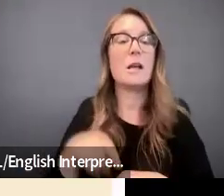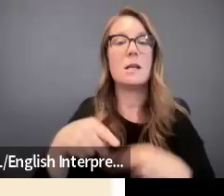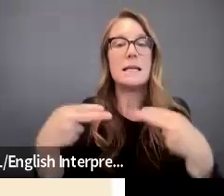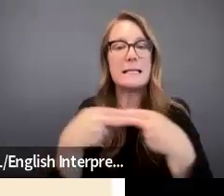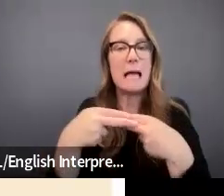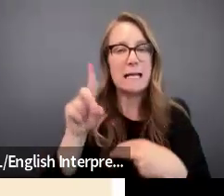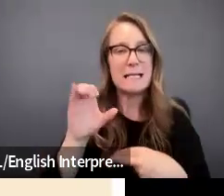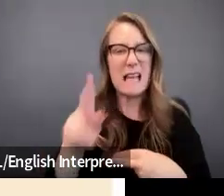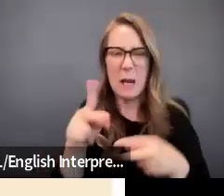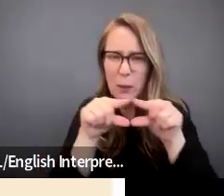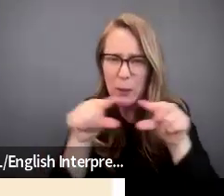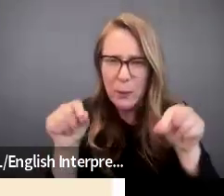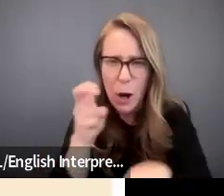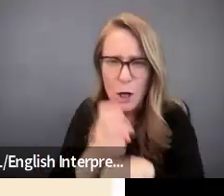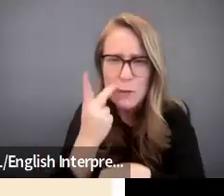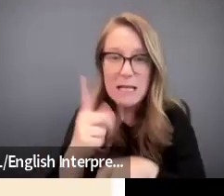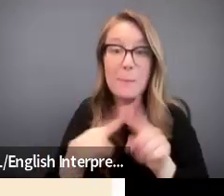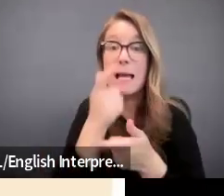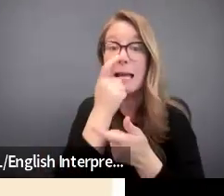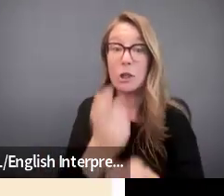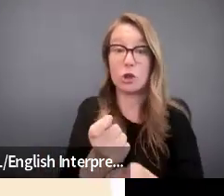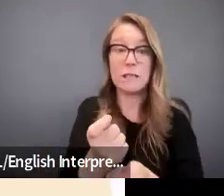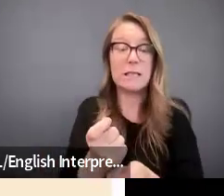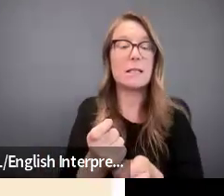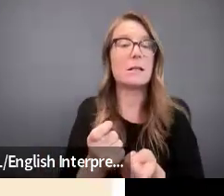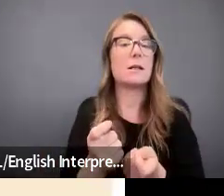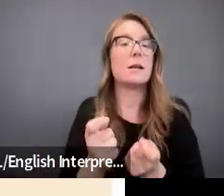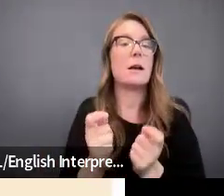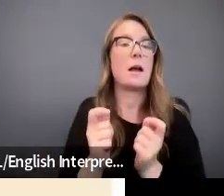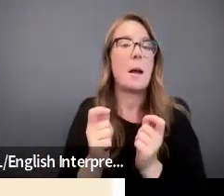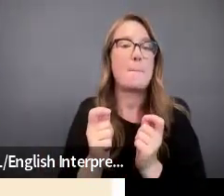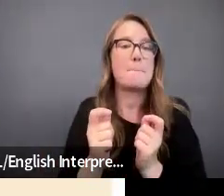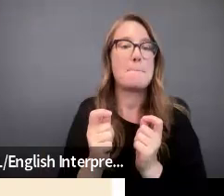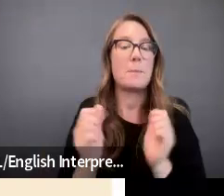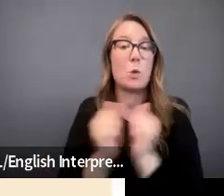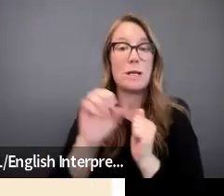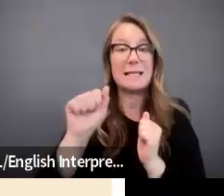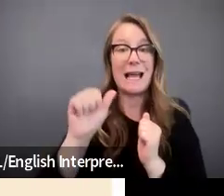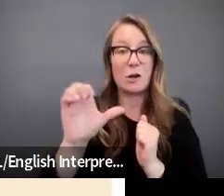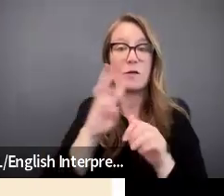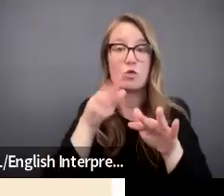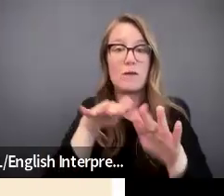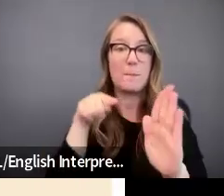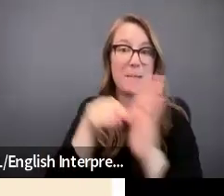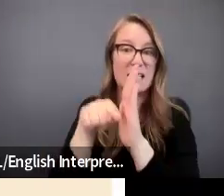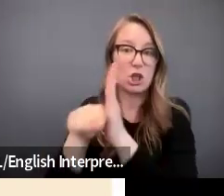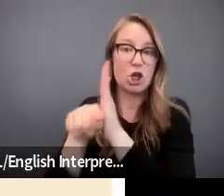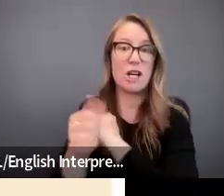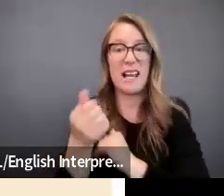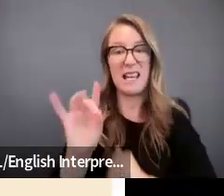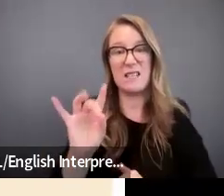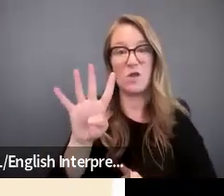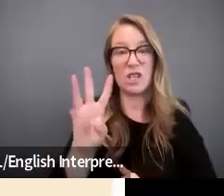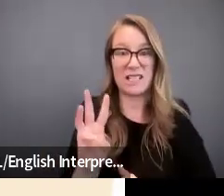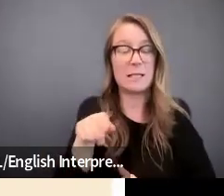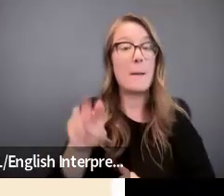tiny print, it's very interesting that even with the Sacramento River Massacre in 1846, the way